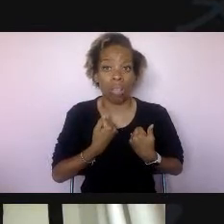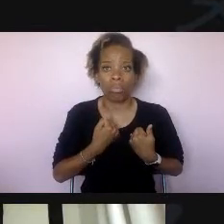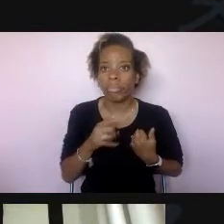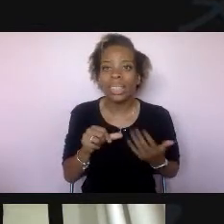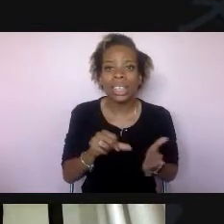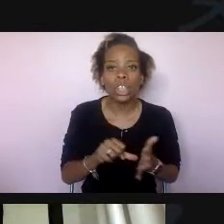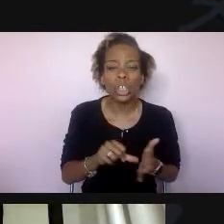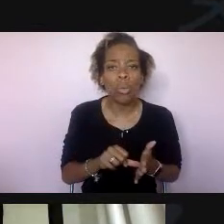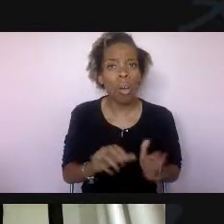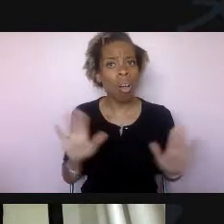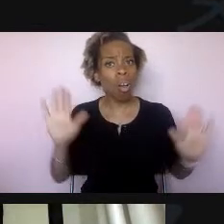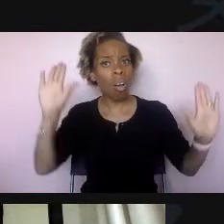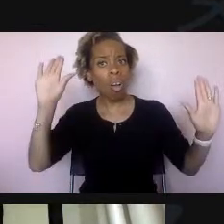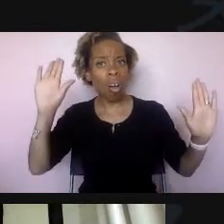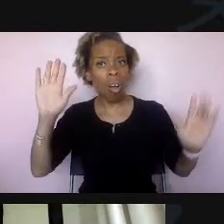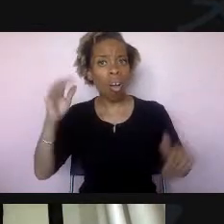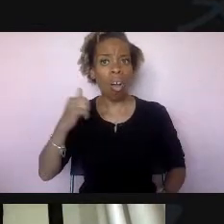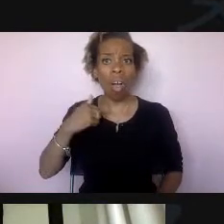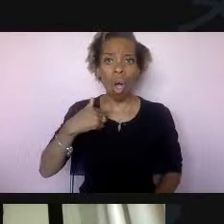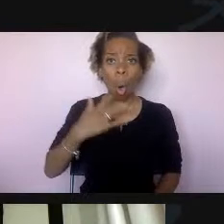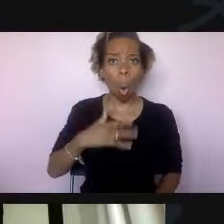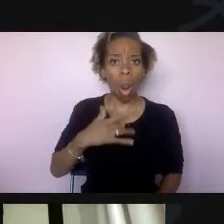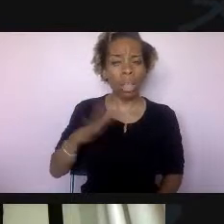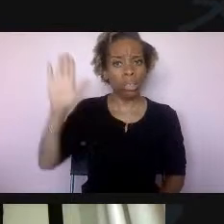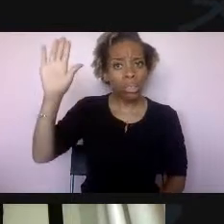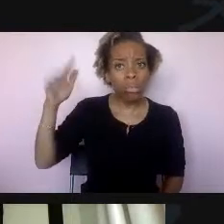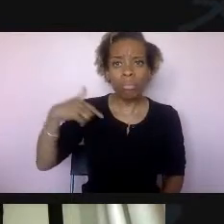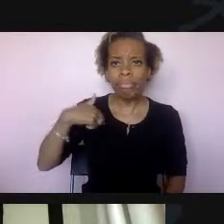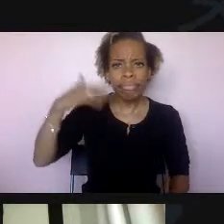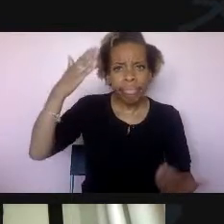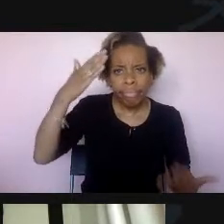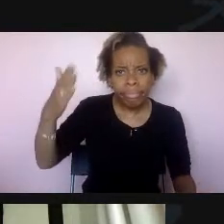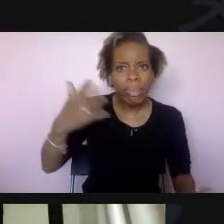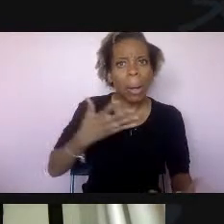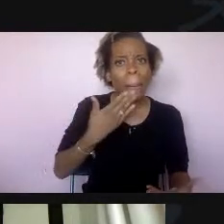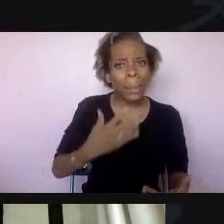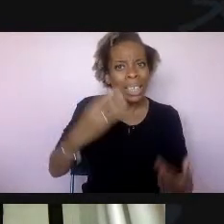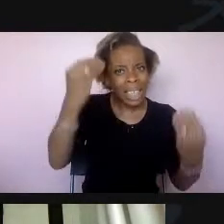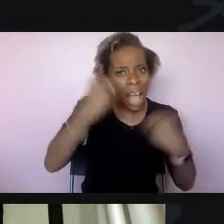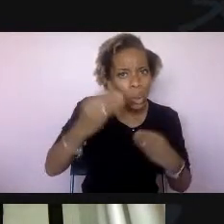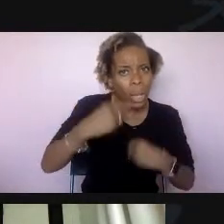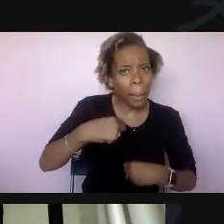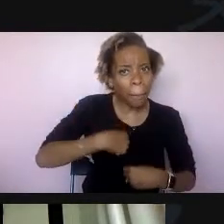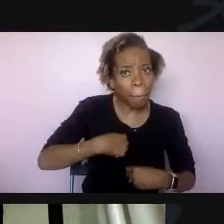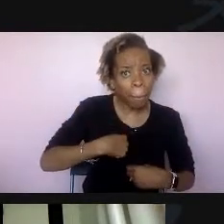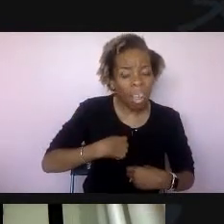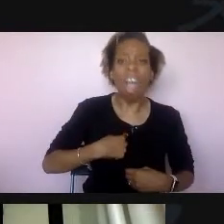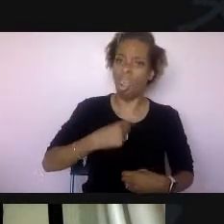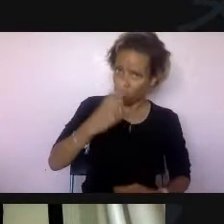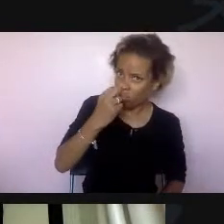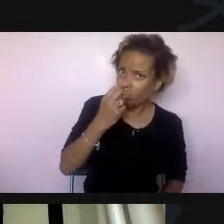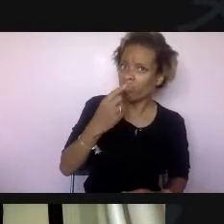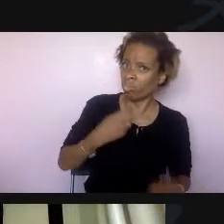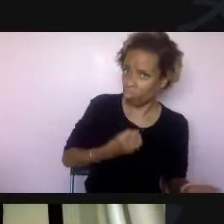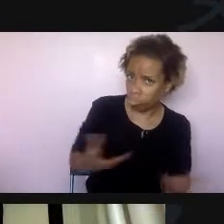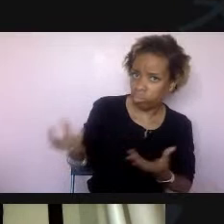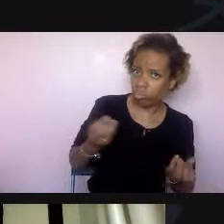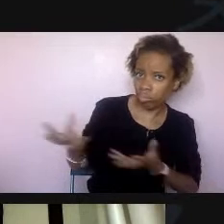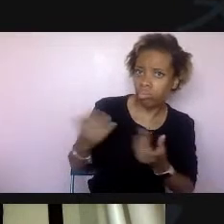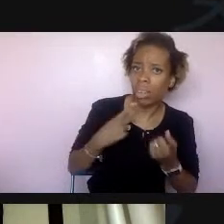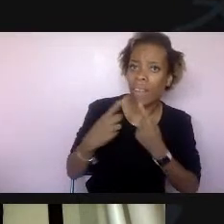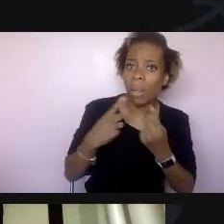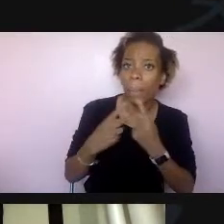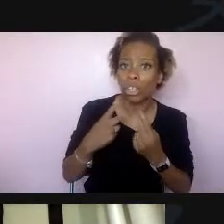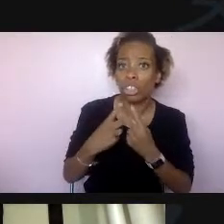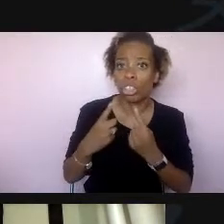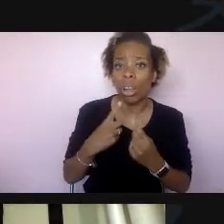need to ensure that we start to get the conversation going around Black Lives Matter within our union and not think, oh, that's